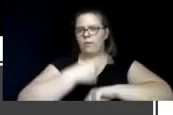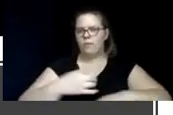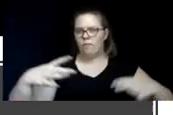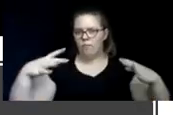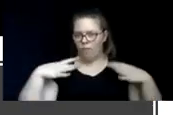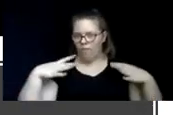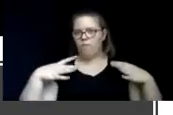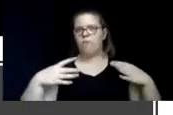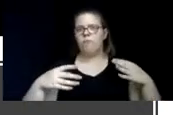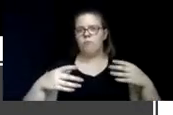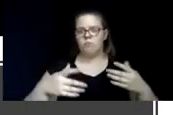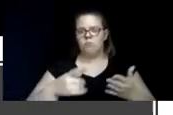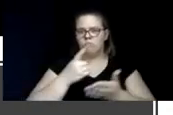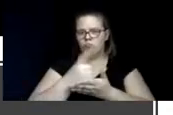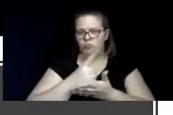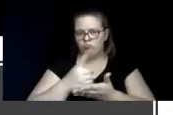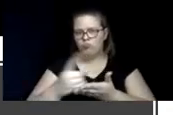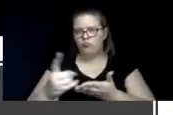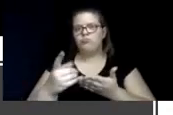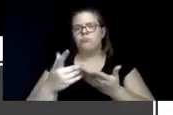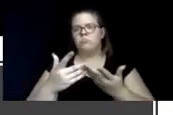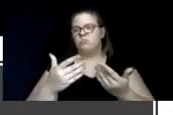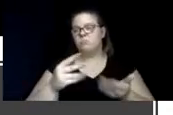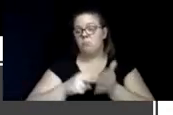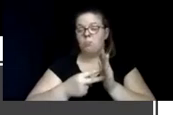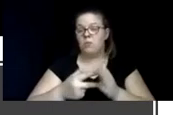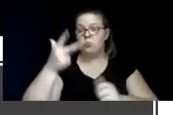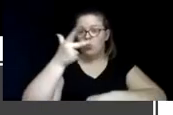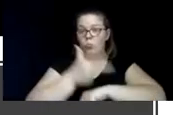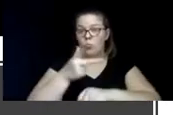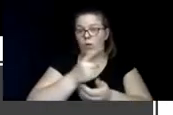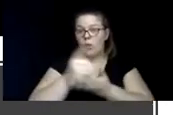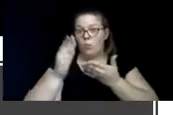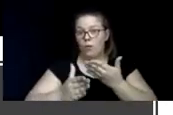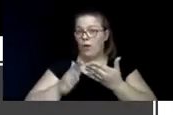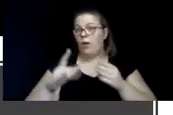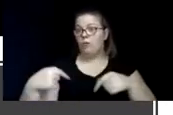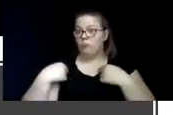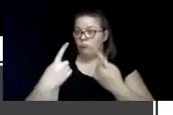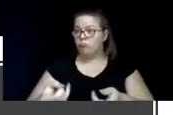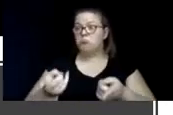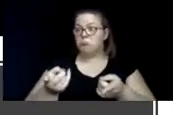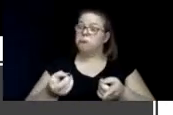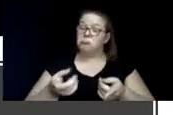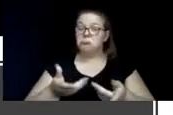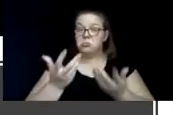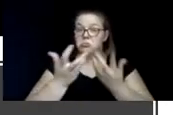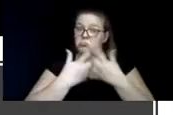is not bad. A 3-day weekend every weekend for the summer so far has worked out okay.